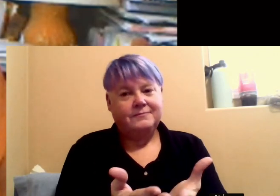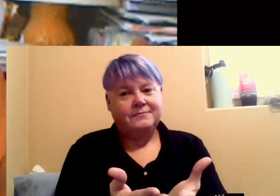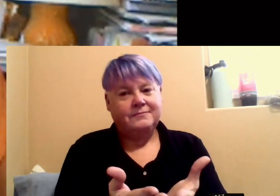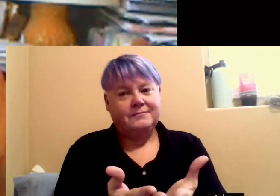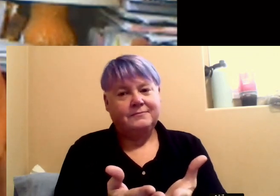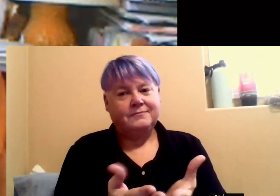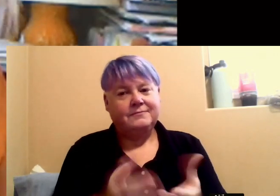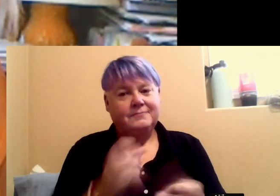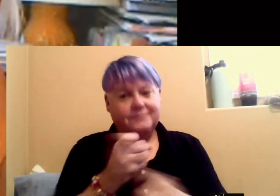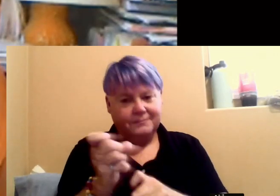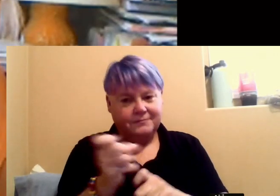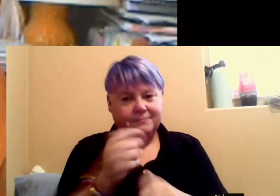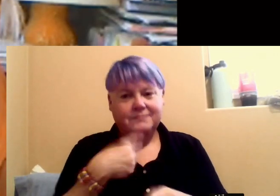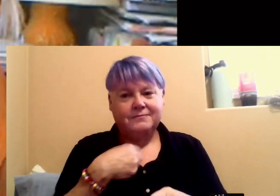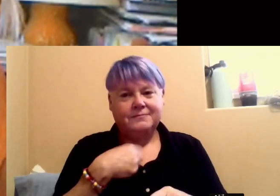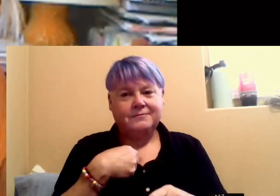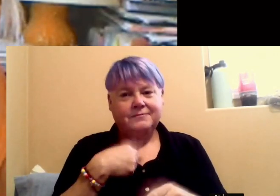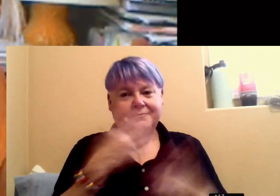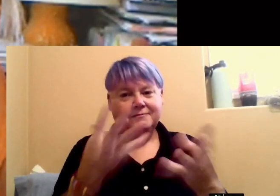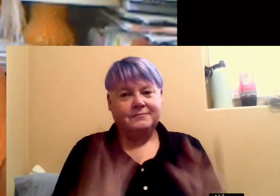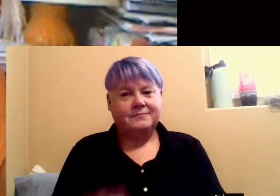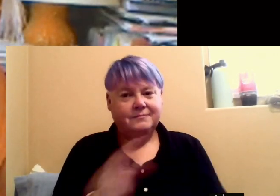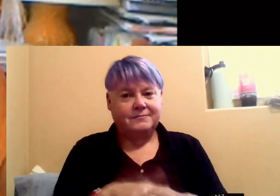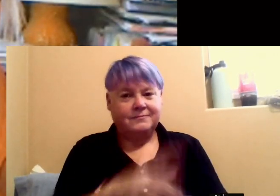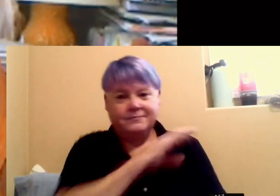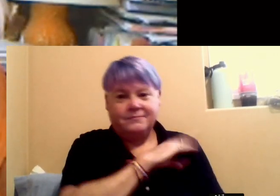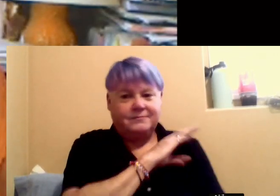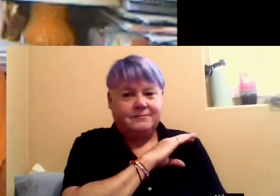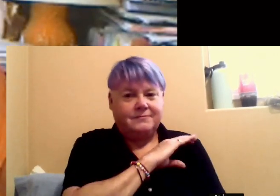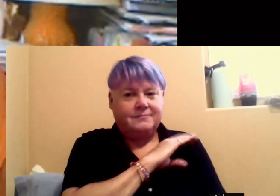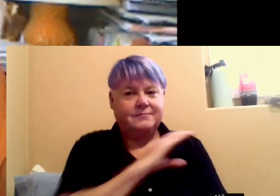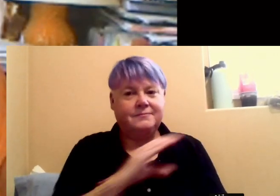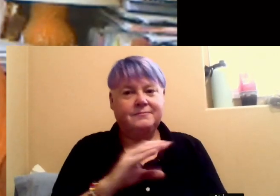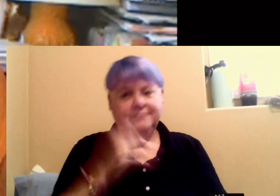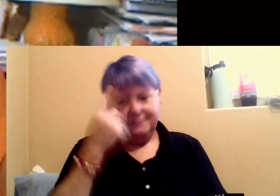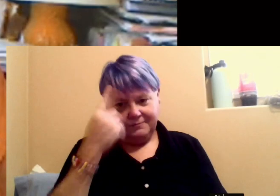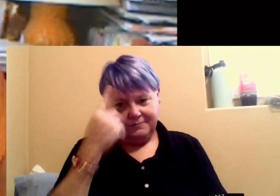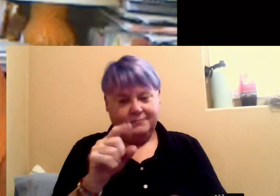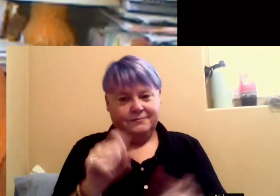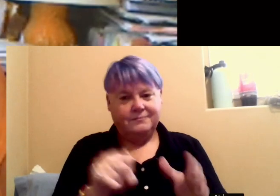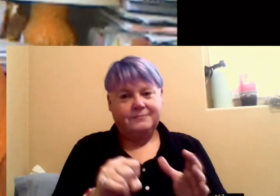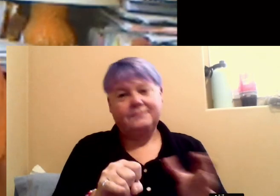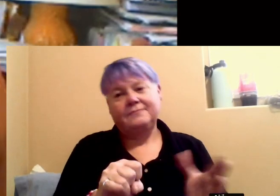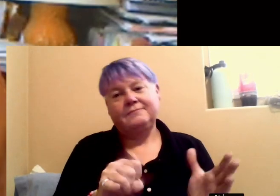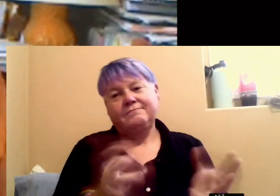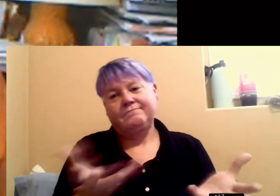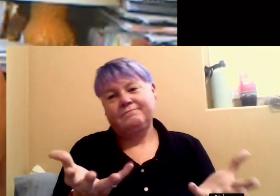me of being soft on the police, for